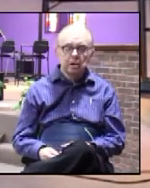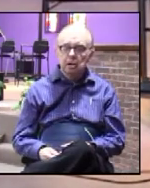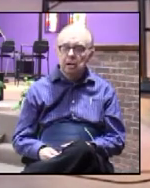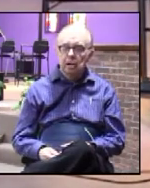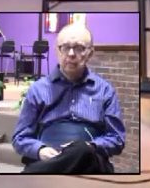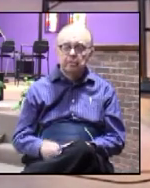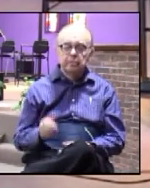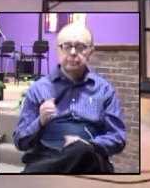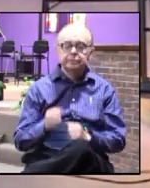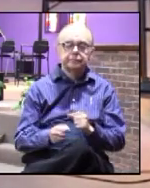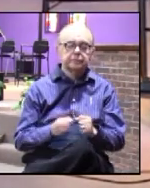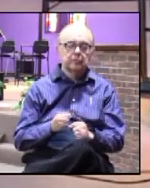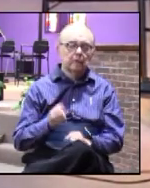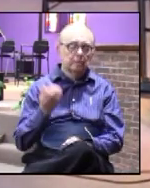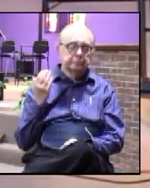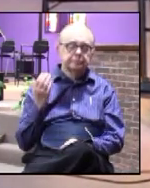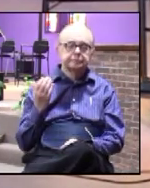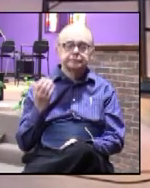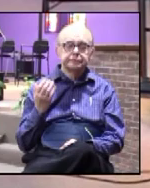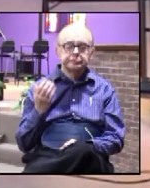a few years ago,